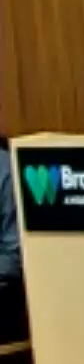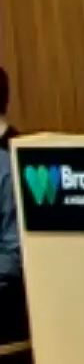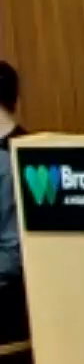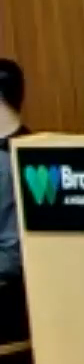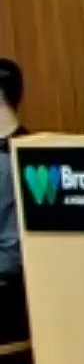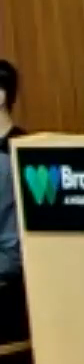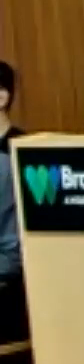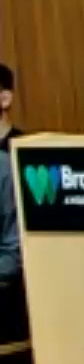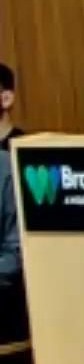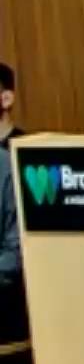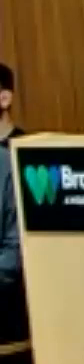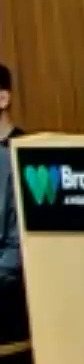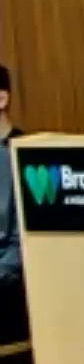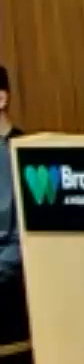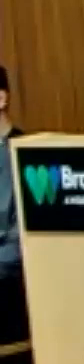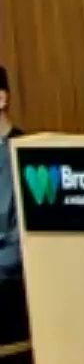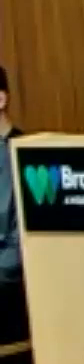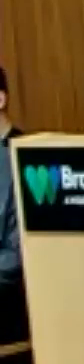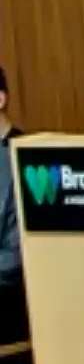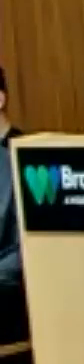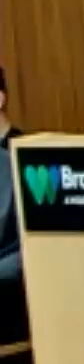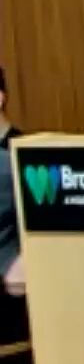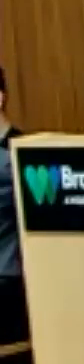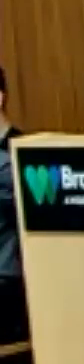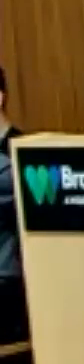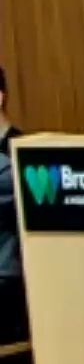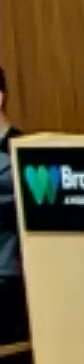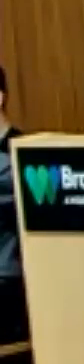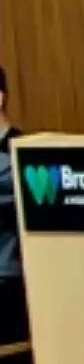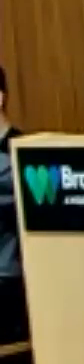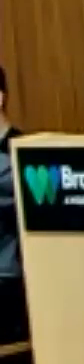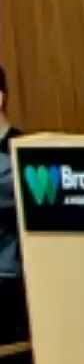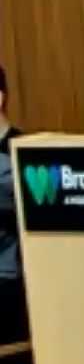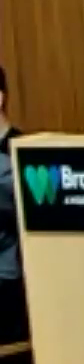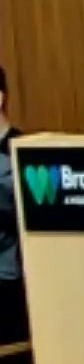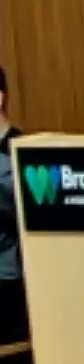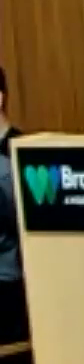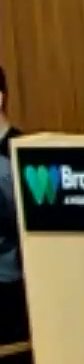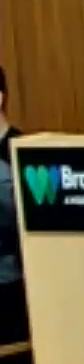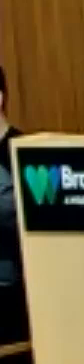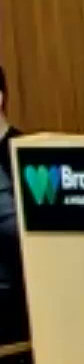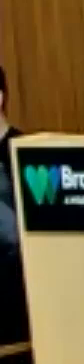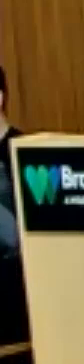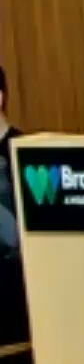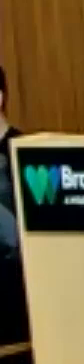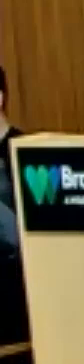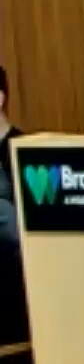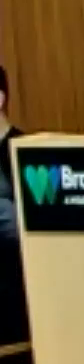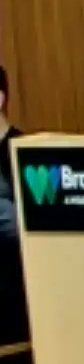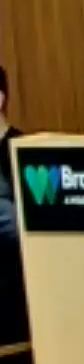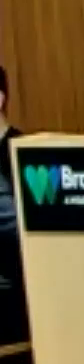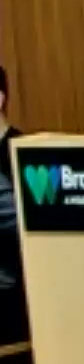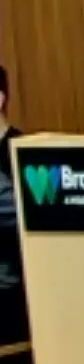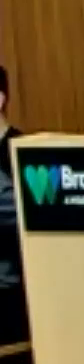thank you thank you so much good morning everyone I am Denise Miranda and I'm the acting commissioner of the New York state division of